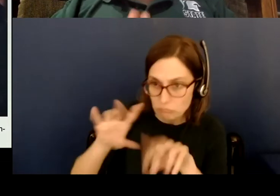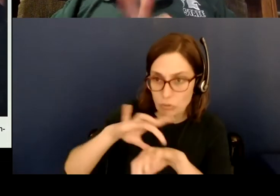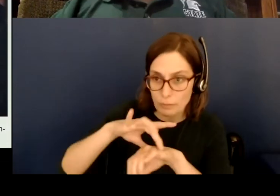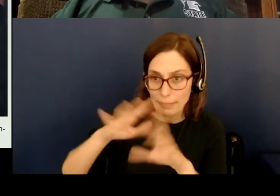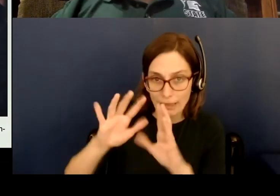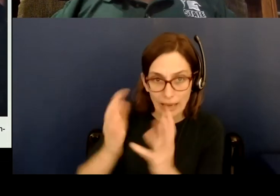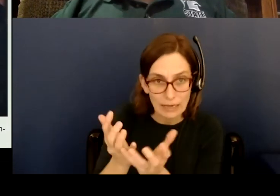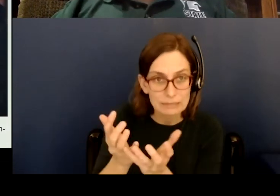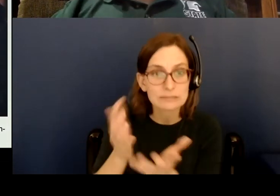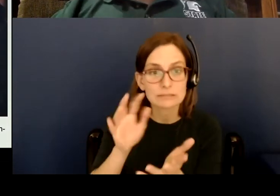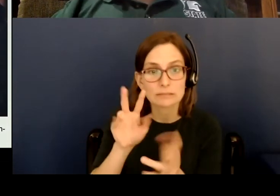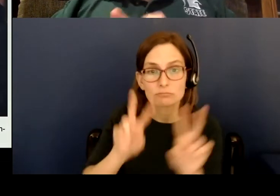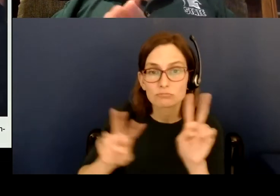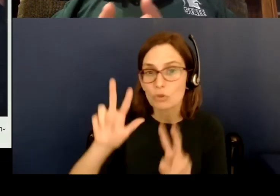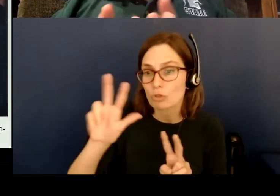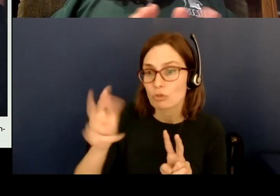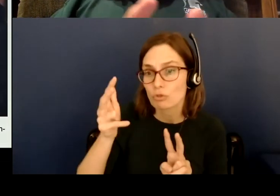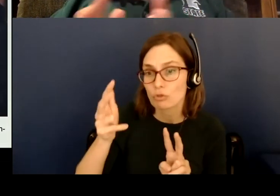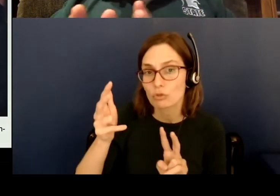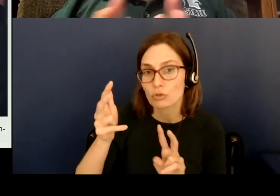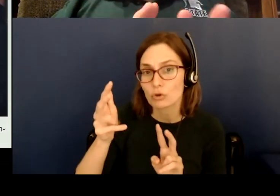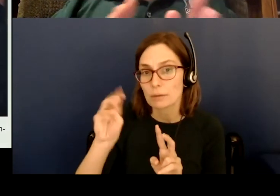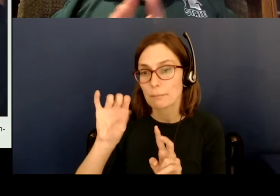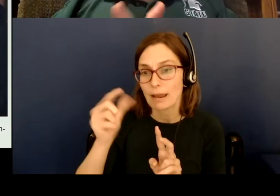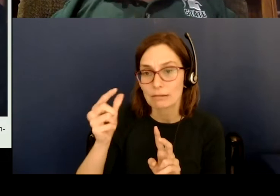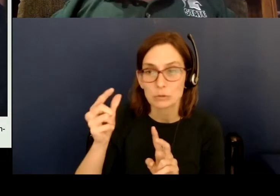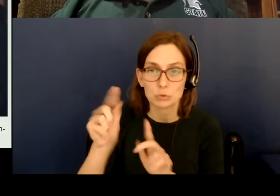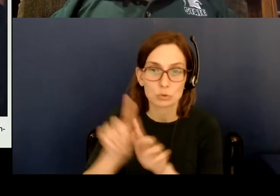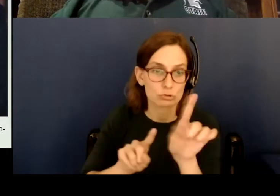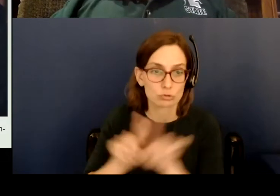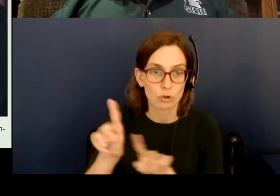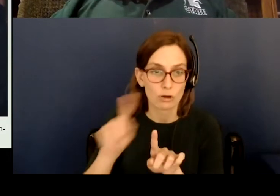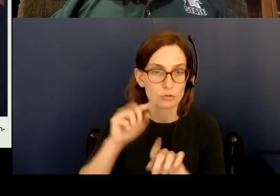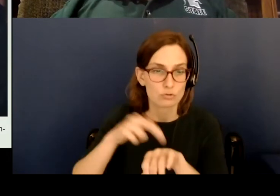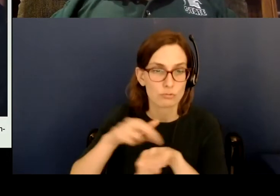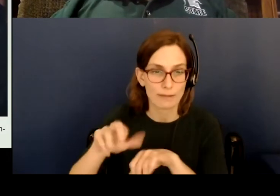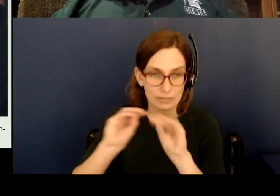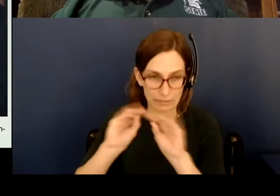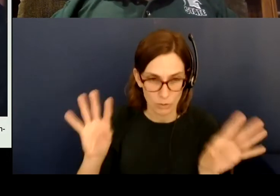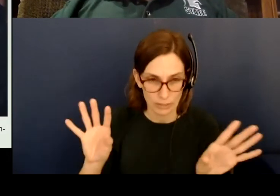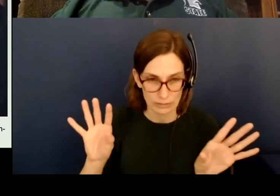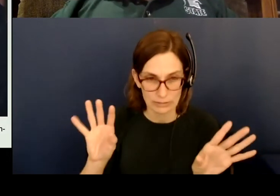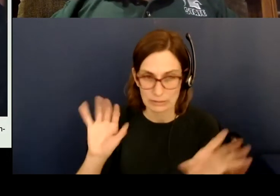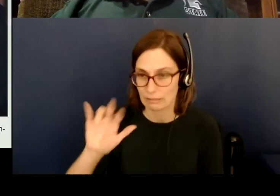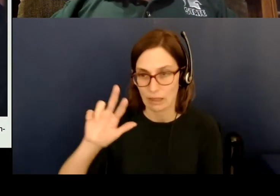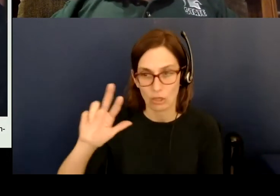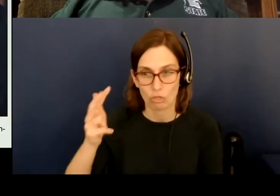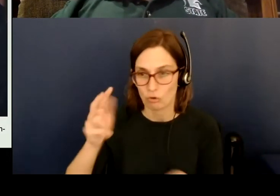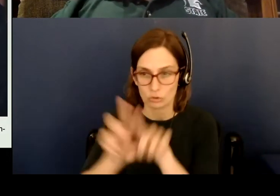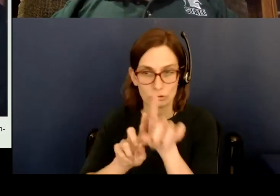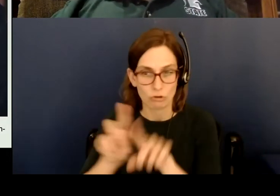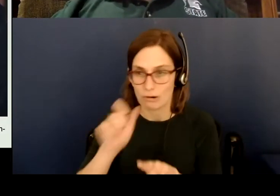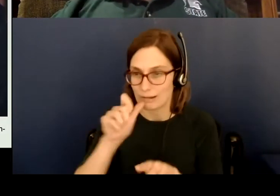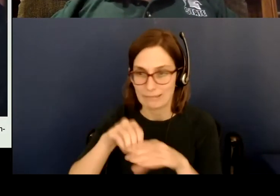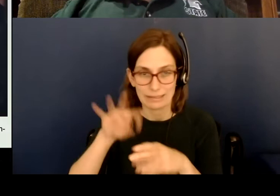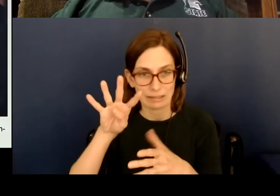a 3rd magnitude star as a reference for brightness. But that 3rd magnitude star wasn't on any charts, so